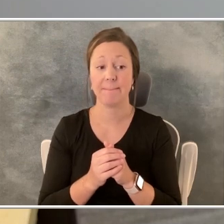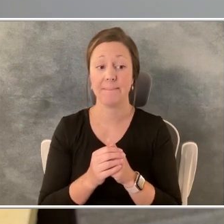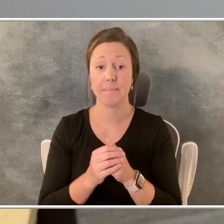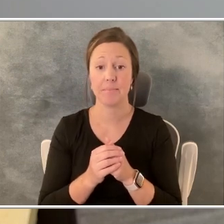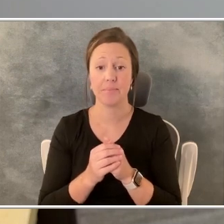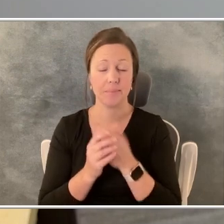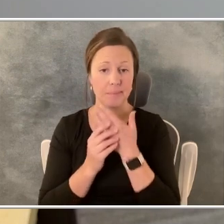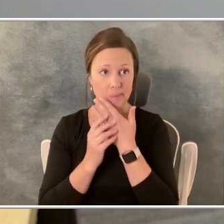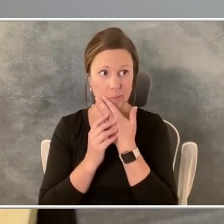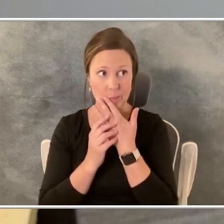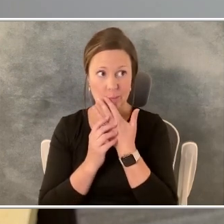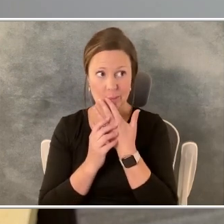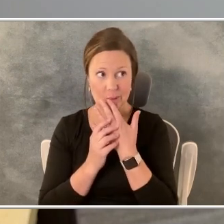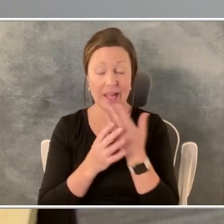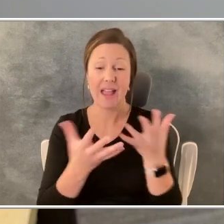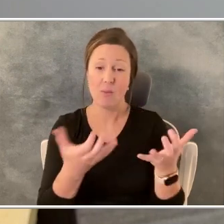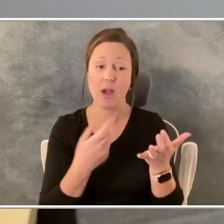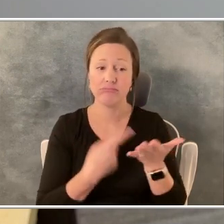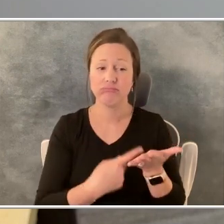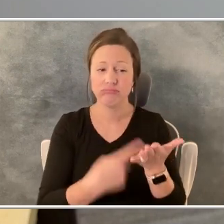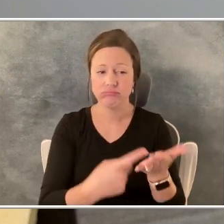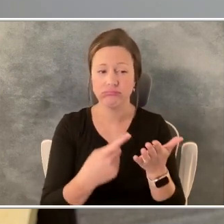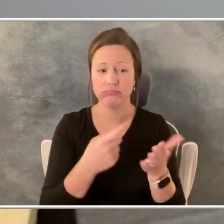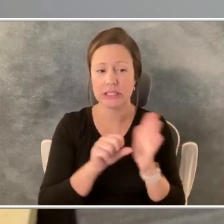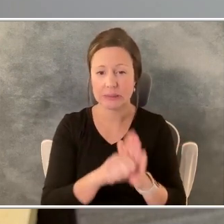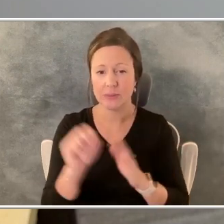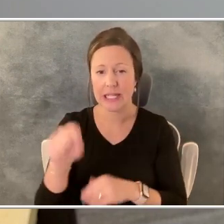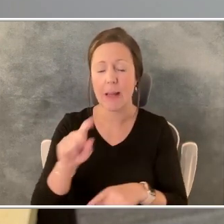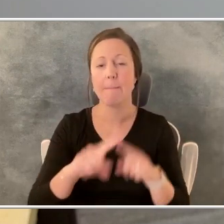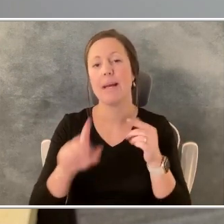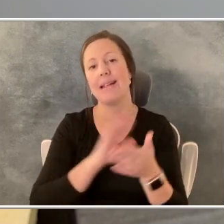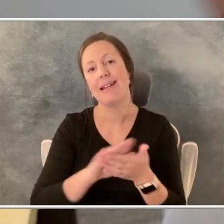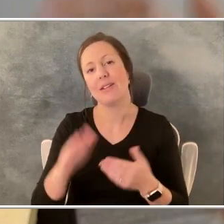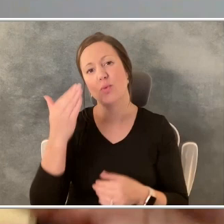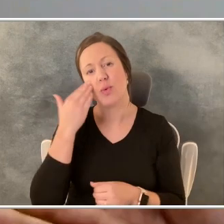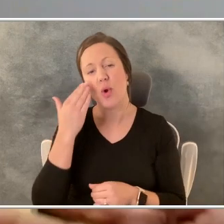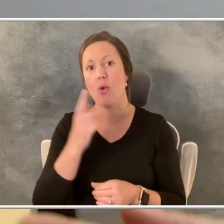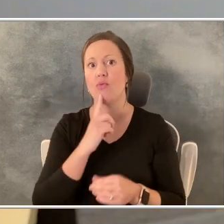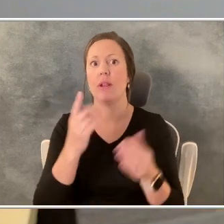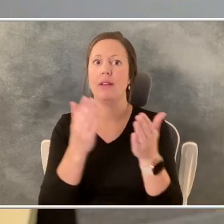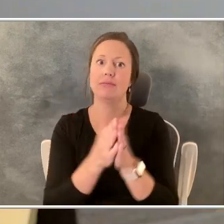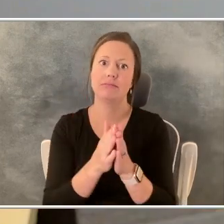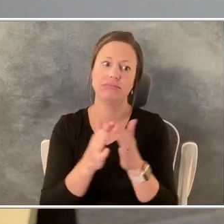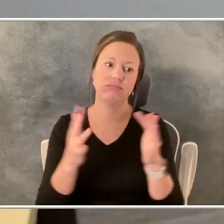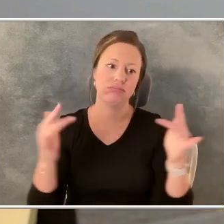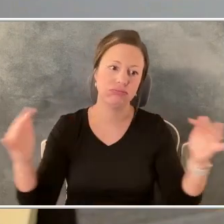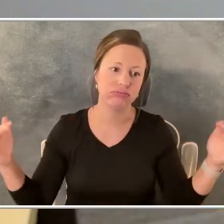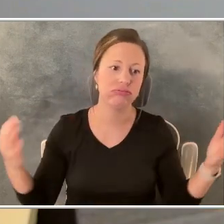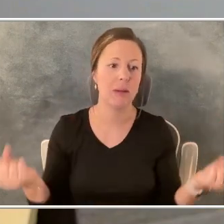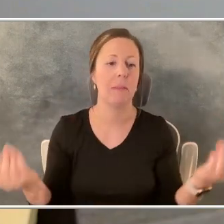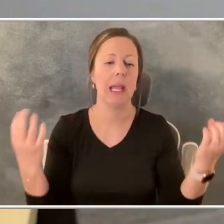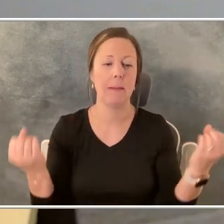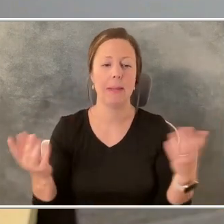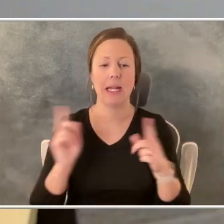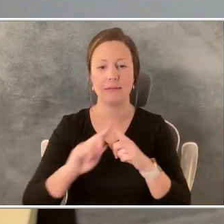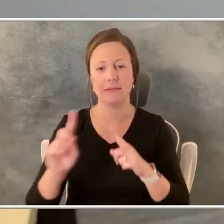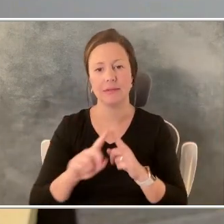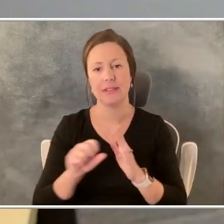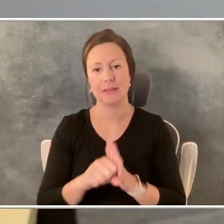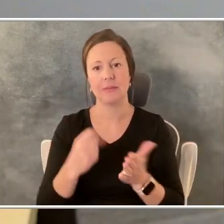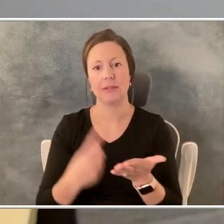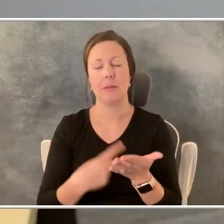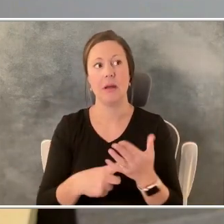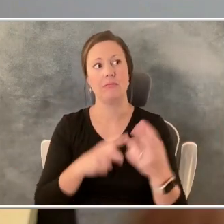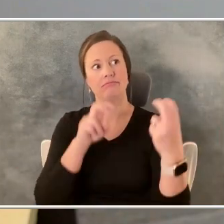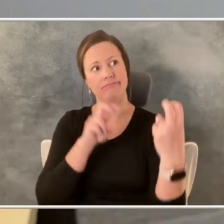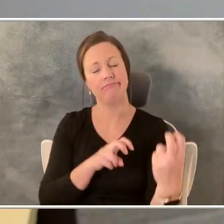find out the symptoms, but I think it's nice to know sometimes there's a wide variety of symptoms, and sometimes when they're in front of the doctors, some